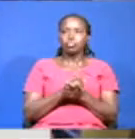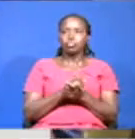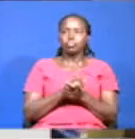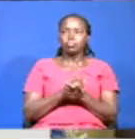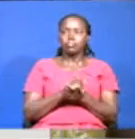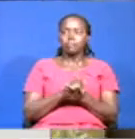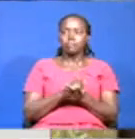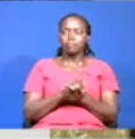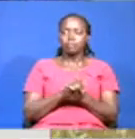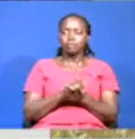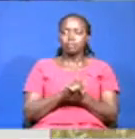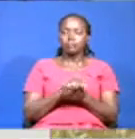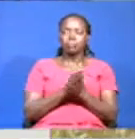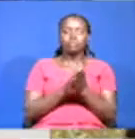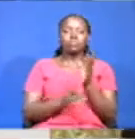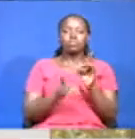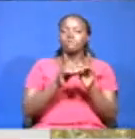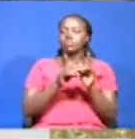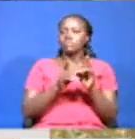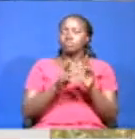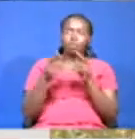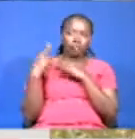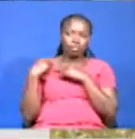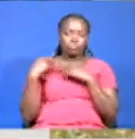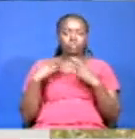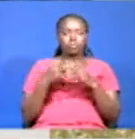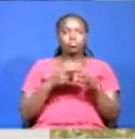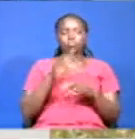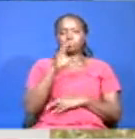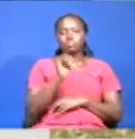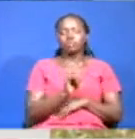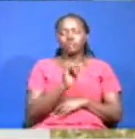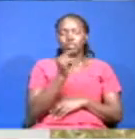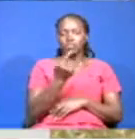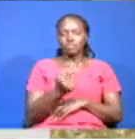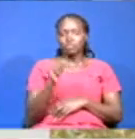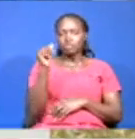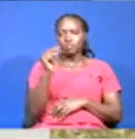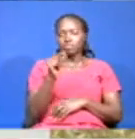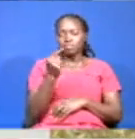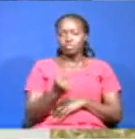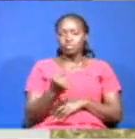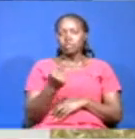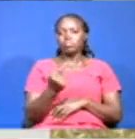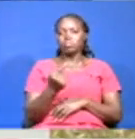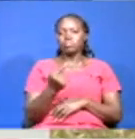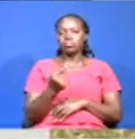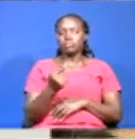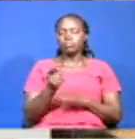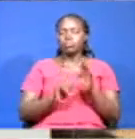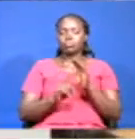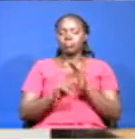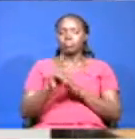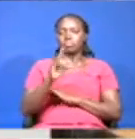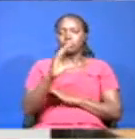na wanaohusika. Kutoka Chief Justice, tuende kwa Attorney General, Waziri wa Ardhi,